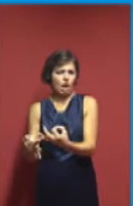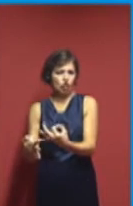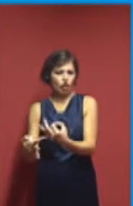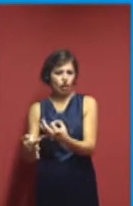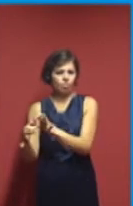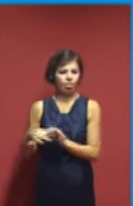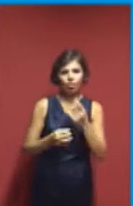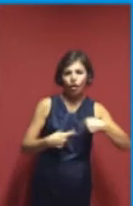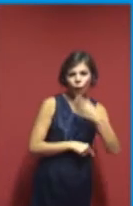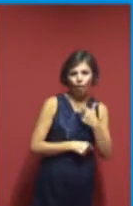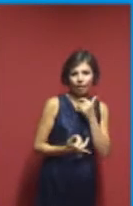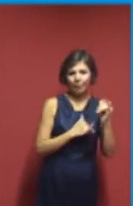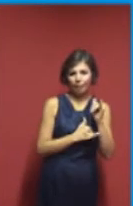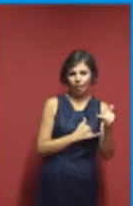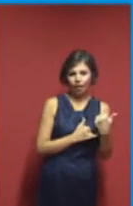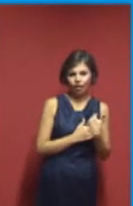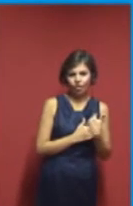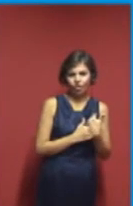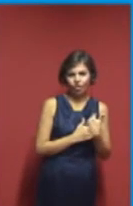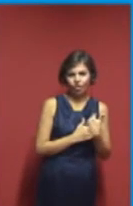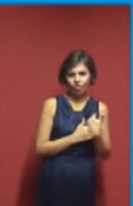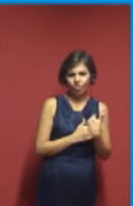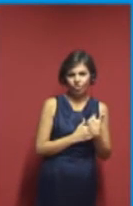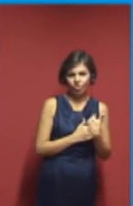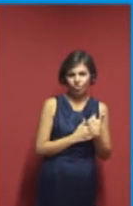supposed to do social fabrication.